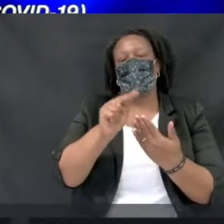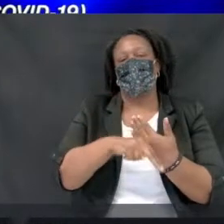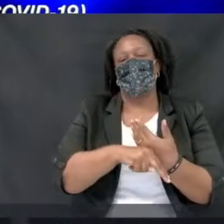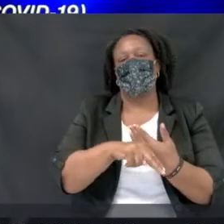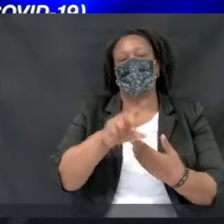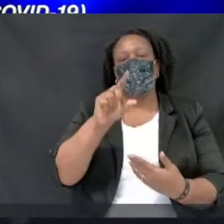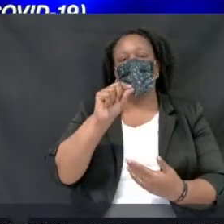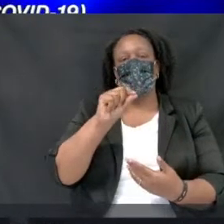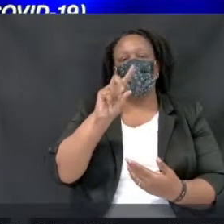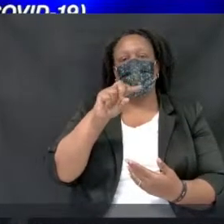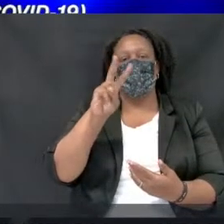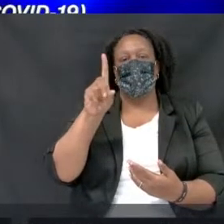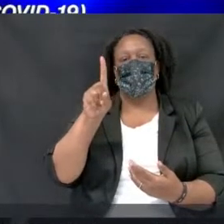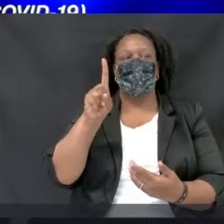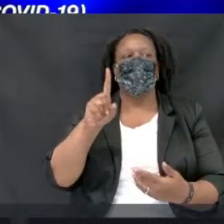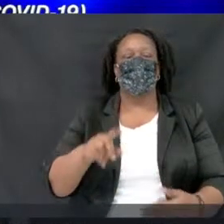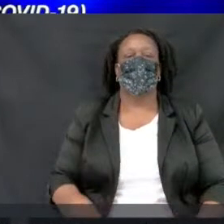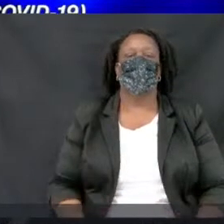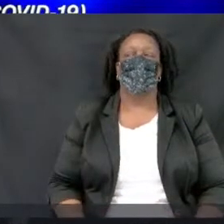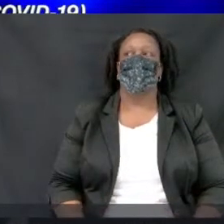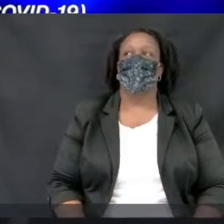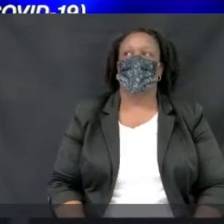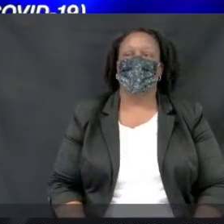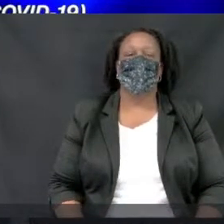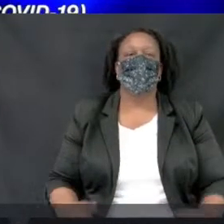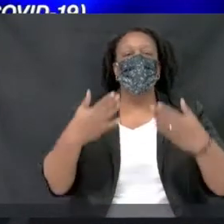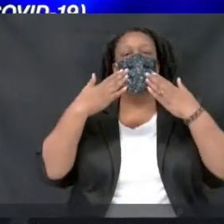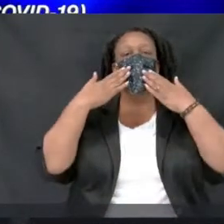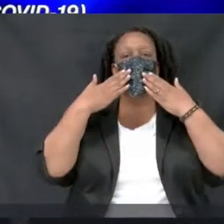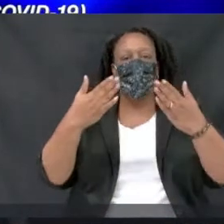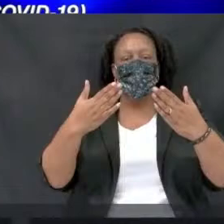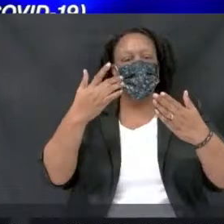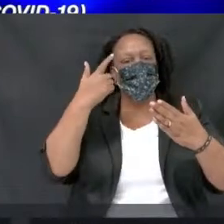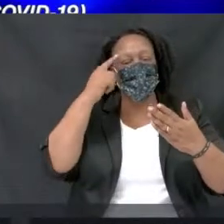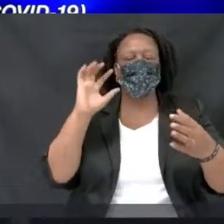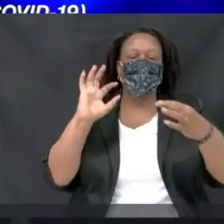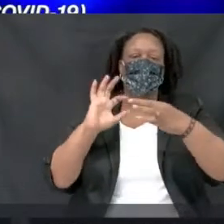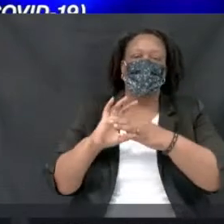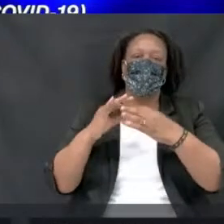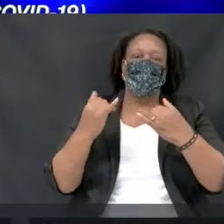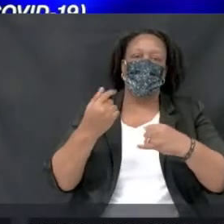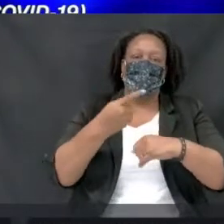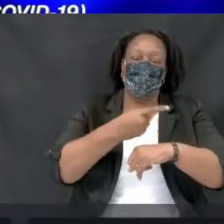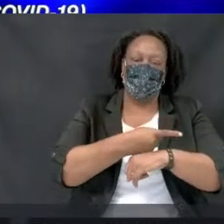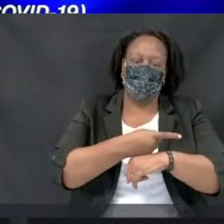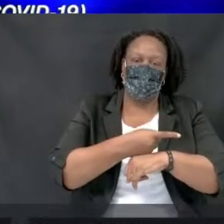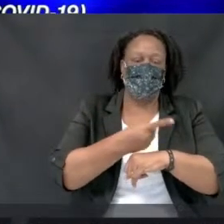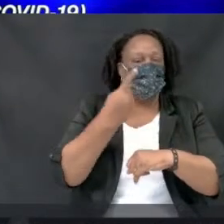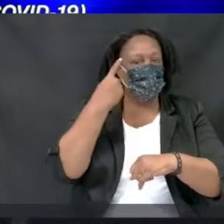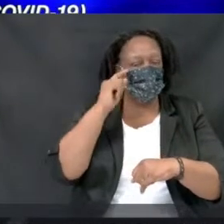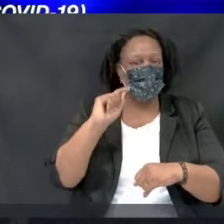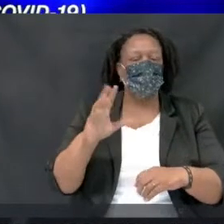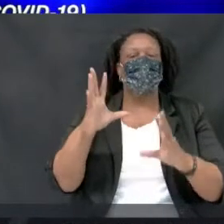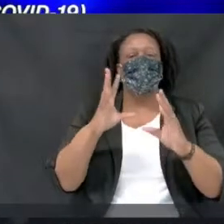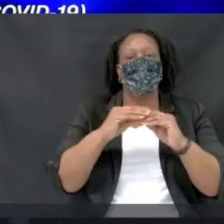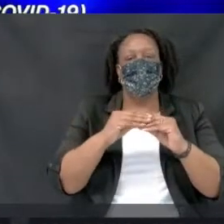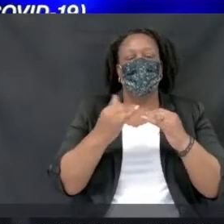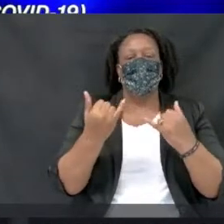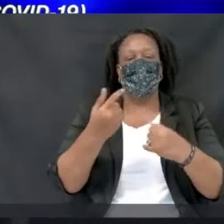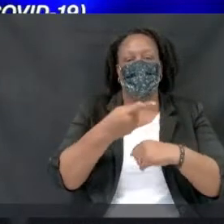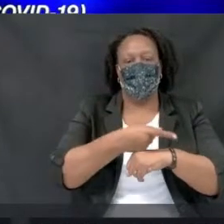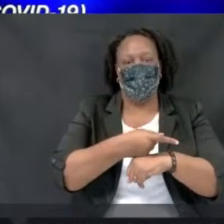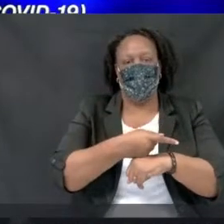2021. I am Lesroy Williams. Thank you very much for joining us for our program